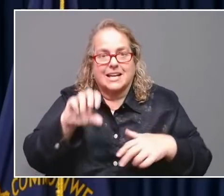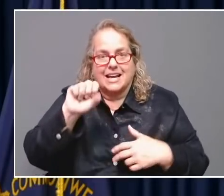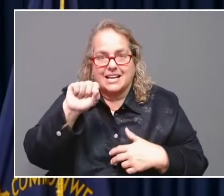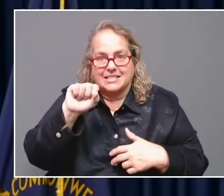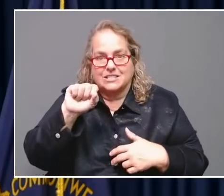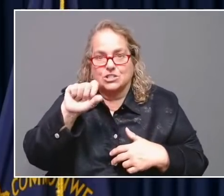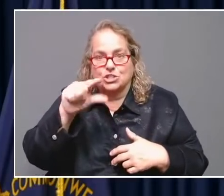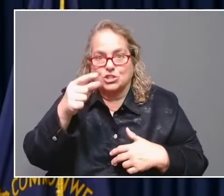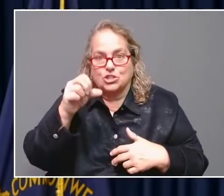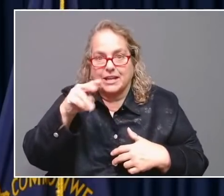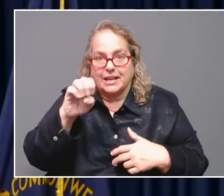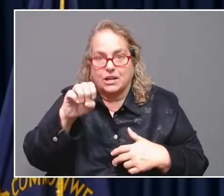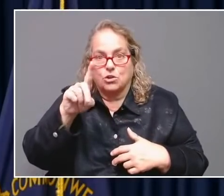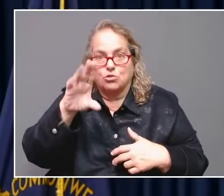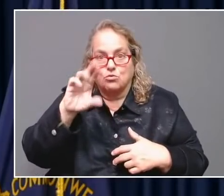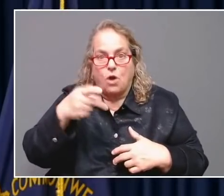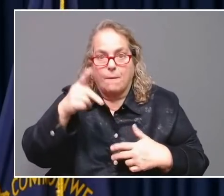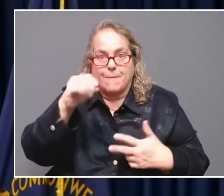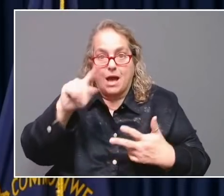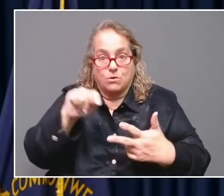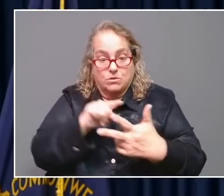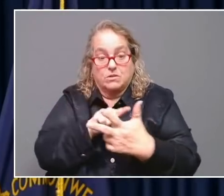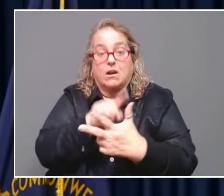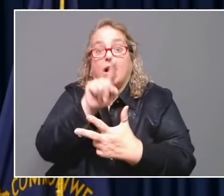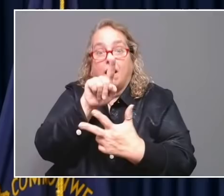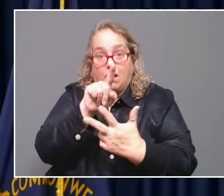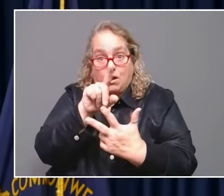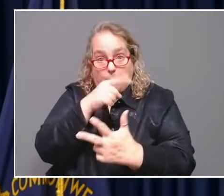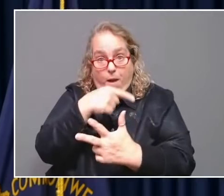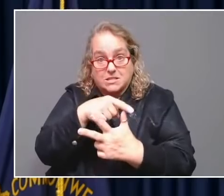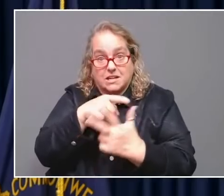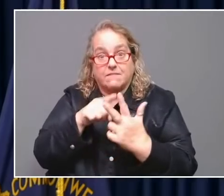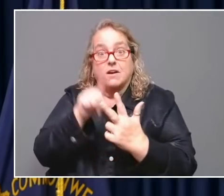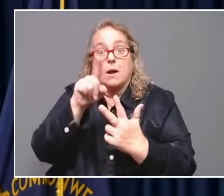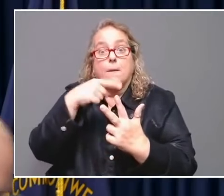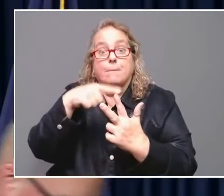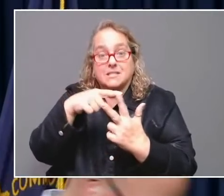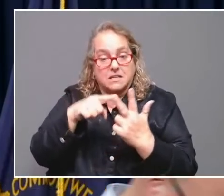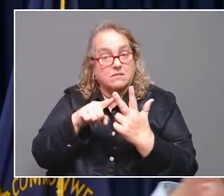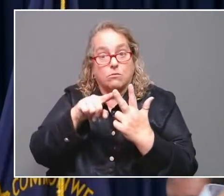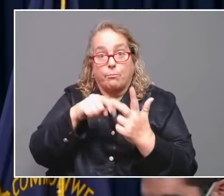have to be sequenced then to verify if it really is Omicron. So I hope that helps.